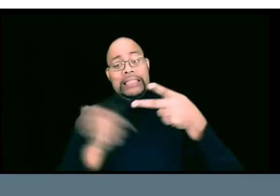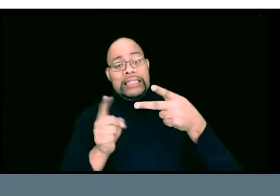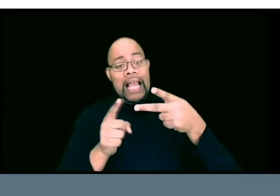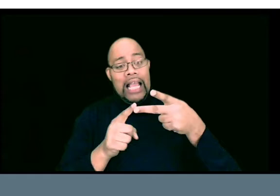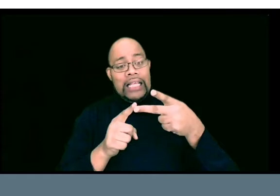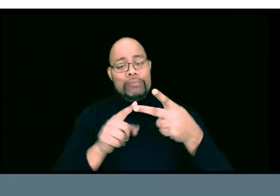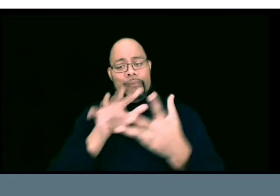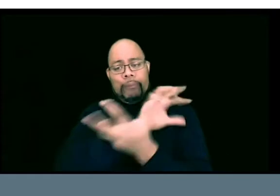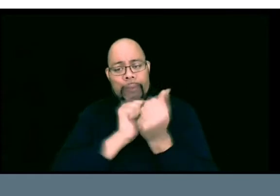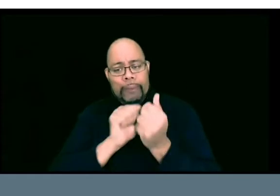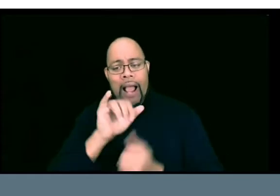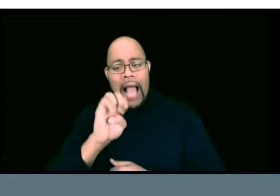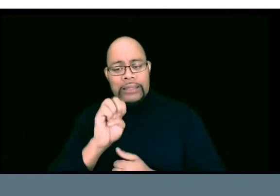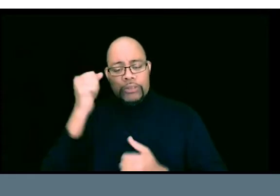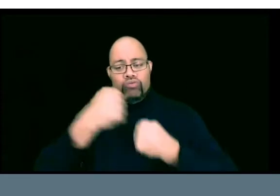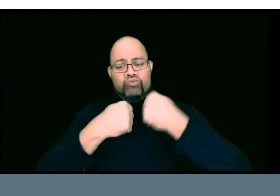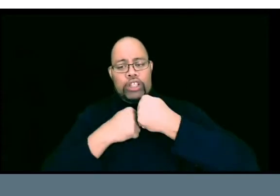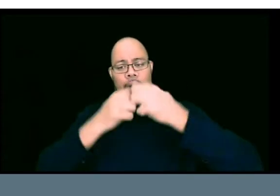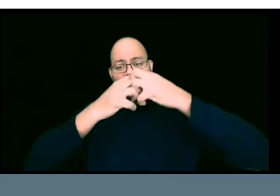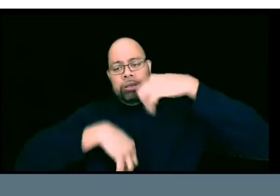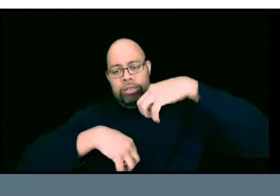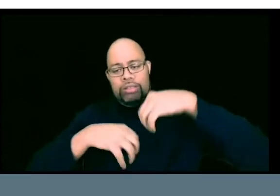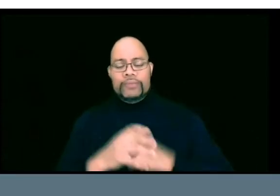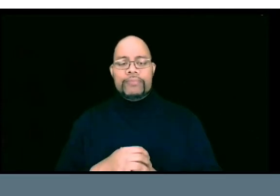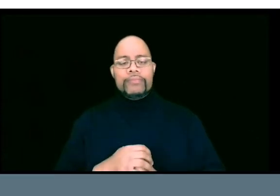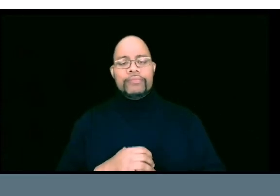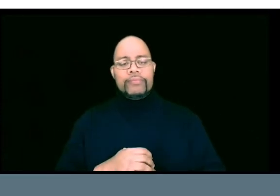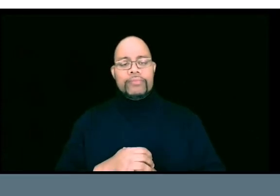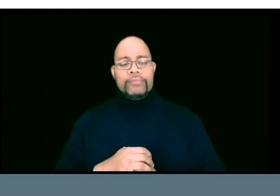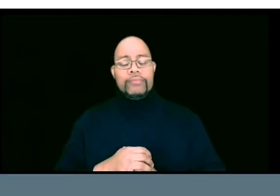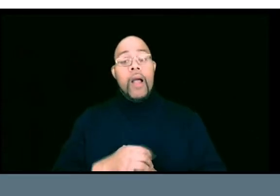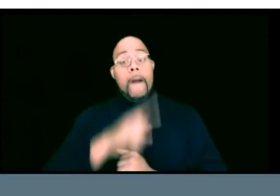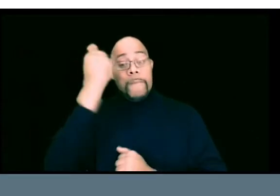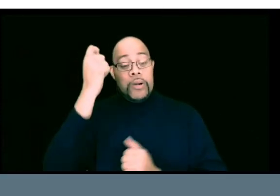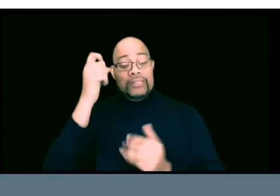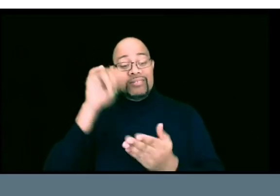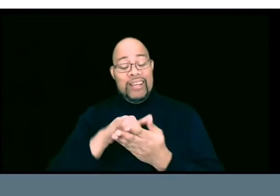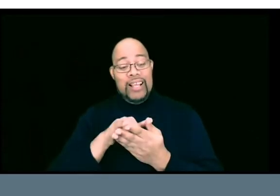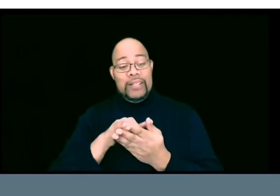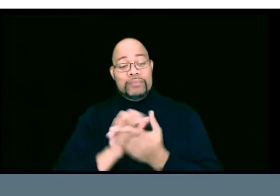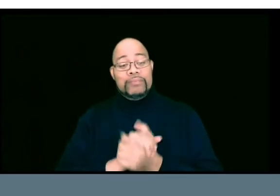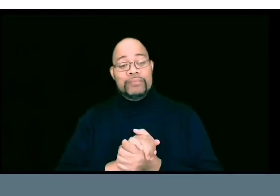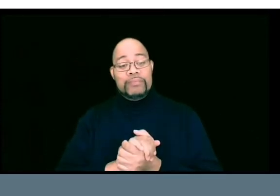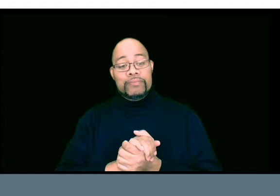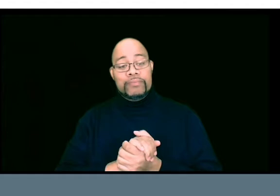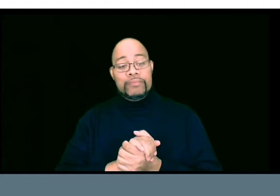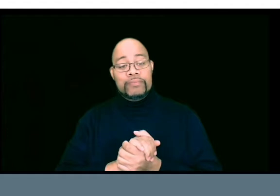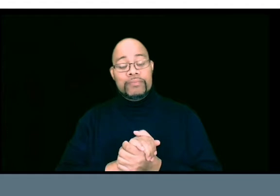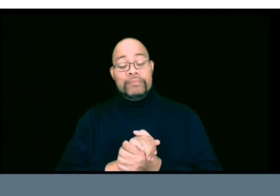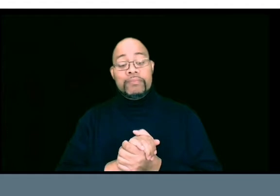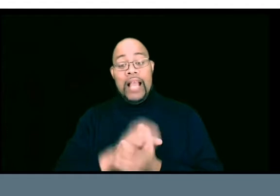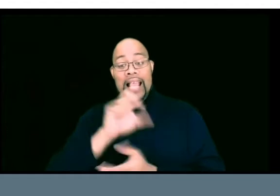other problems. Number two, the shattering of ice due to the structural integrity now being compromised. Because of the fact that